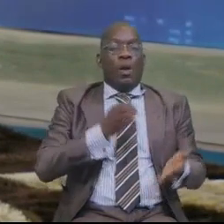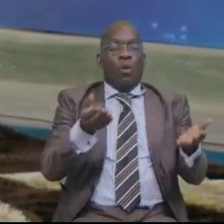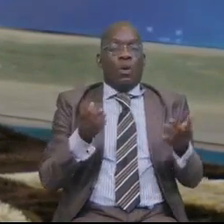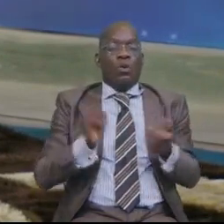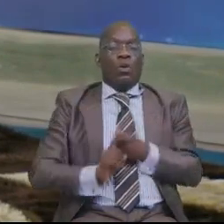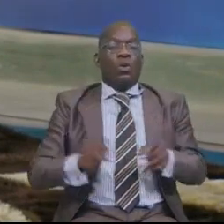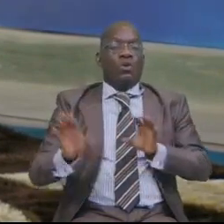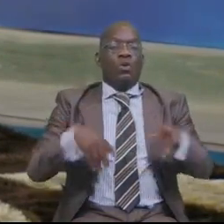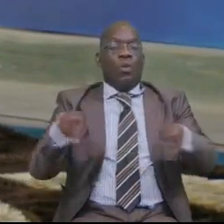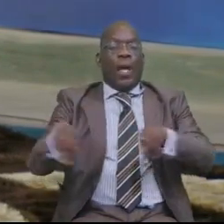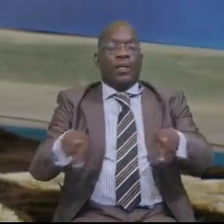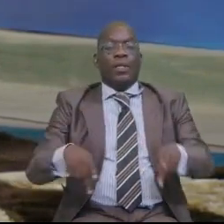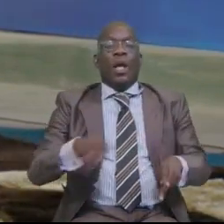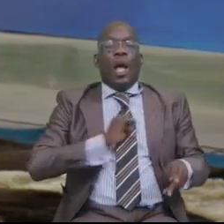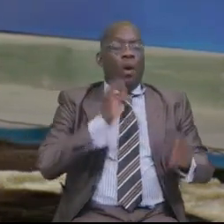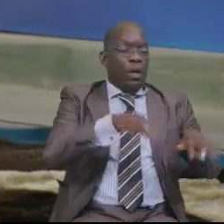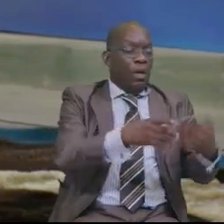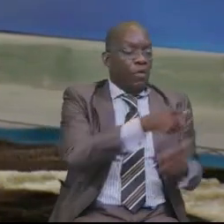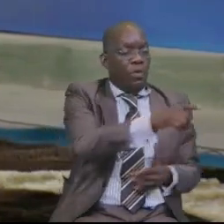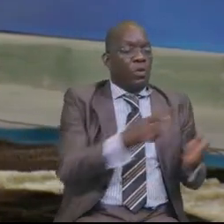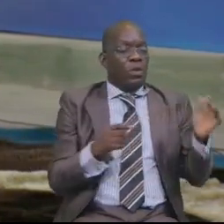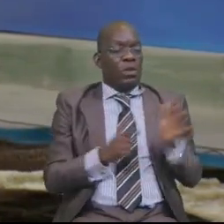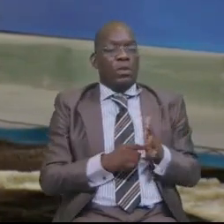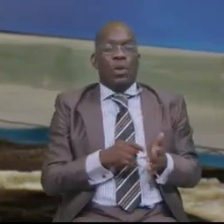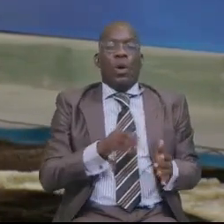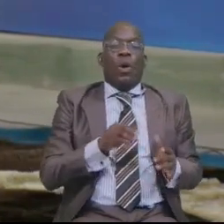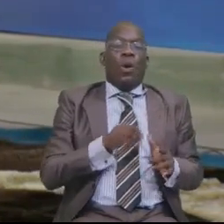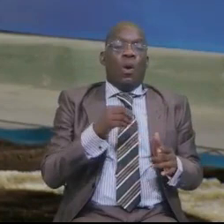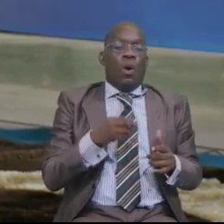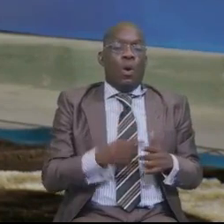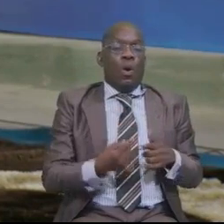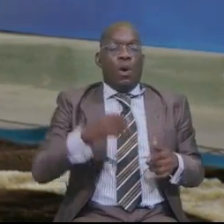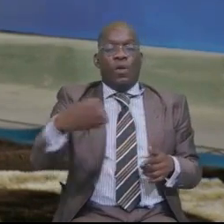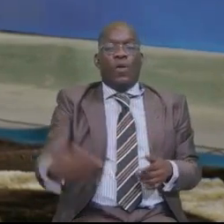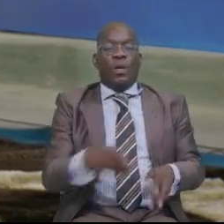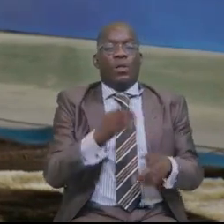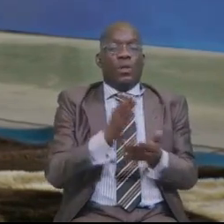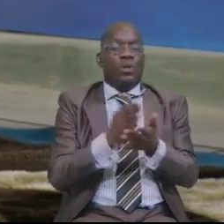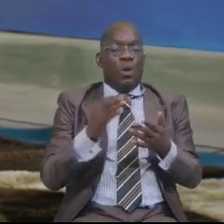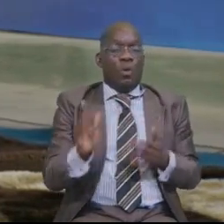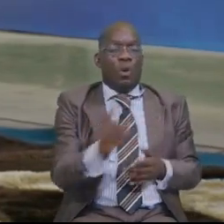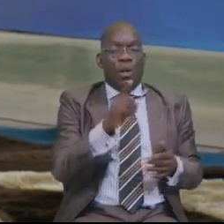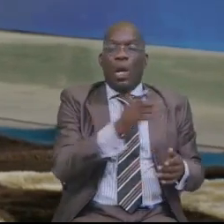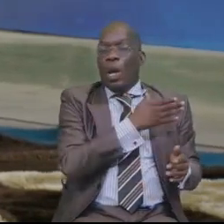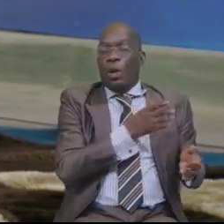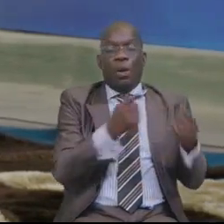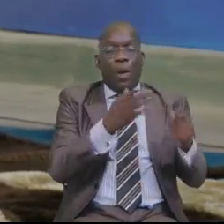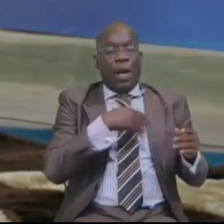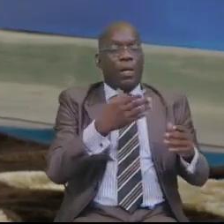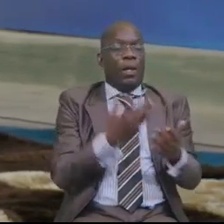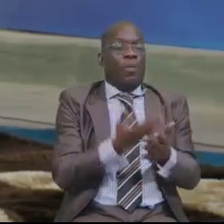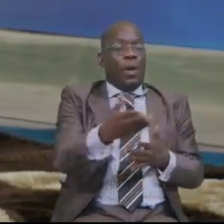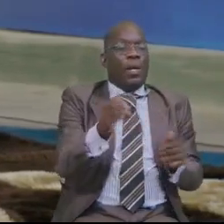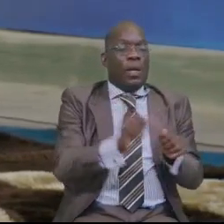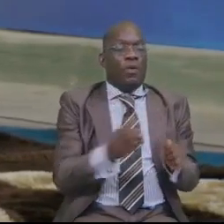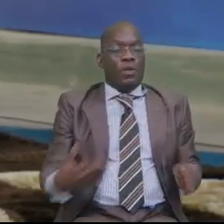you this and give you this. Or you call somebody a dealer and you say, come and buy everything